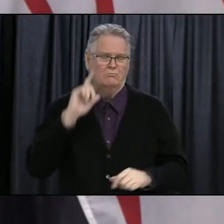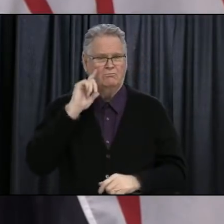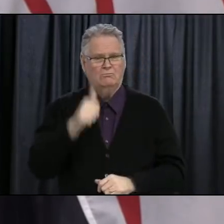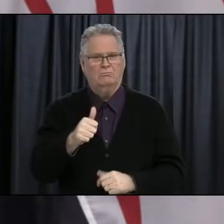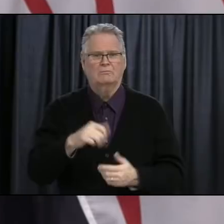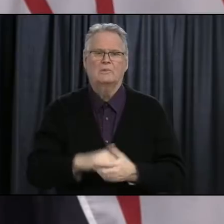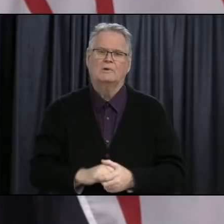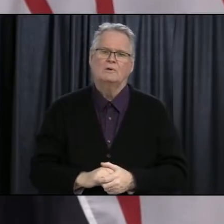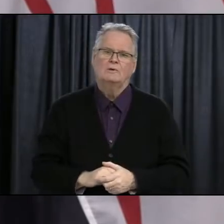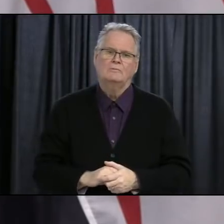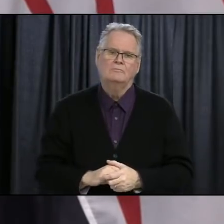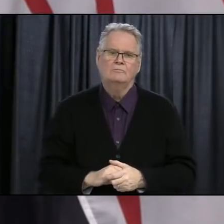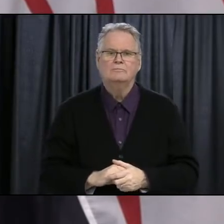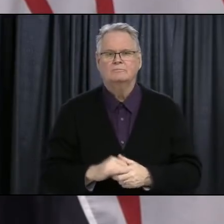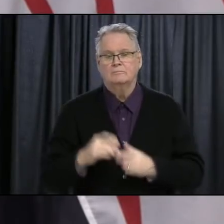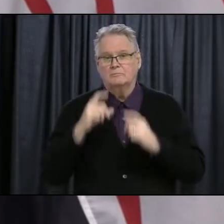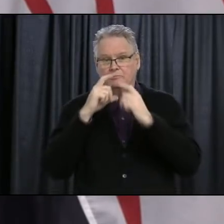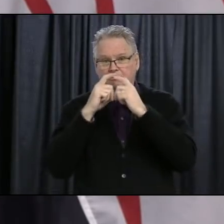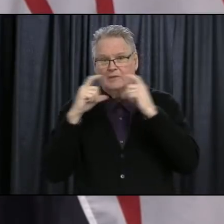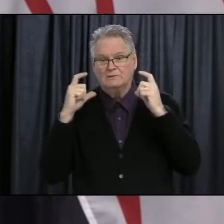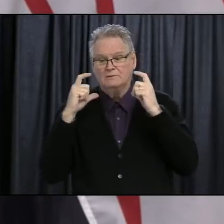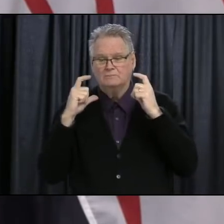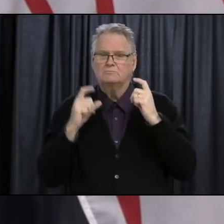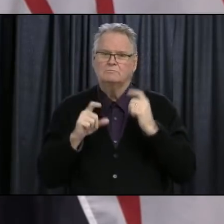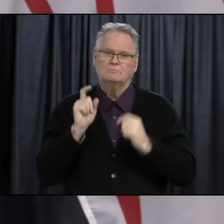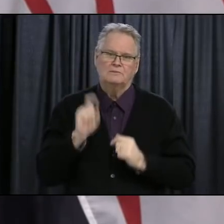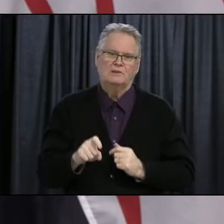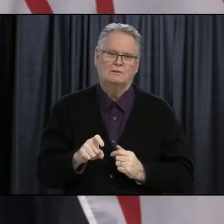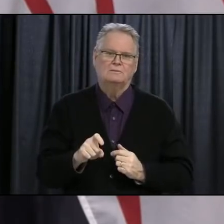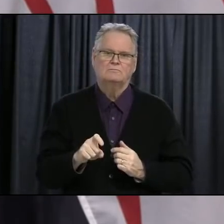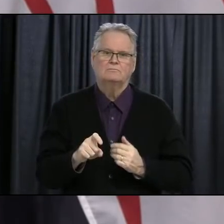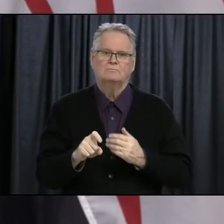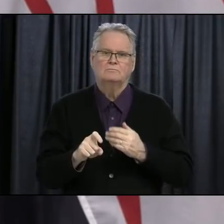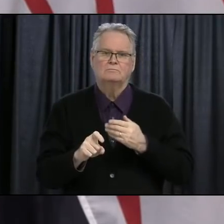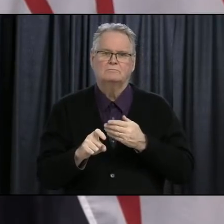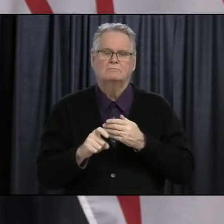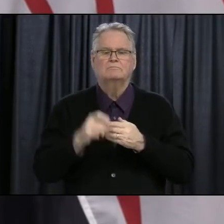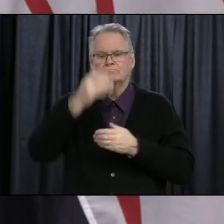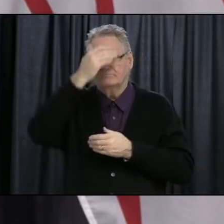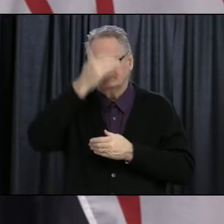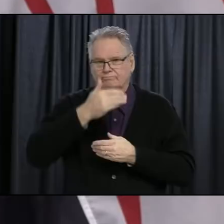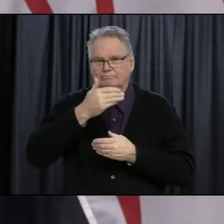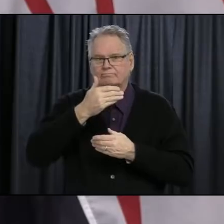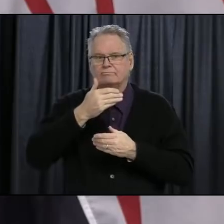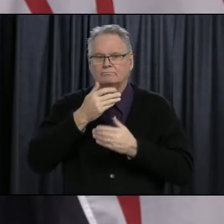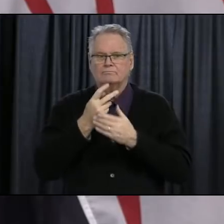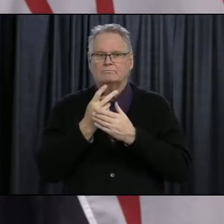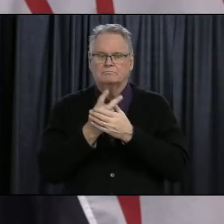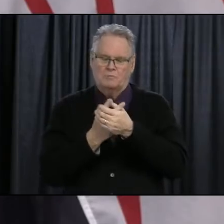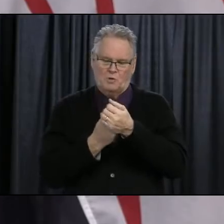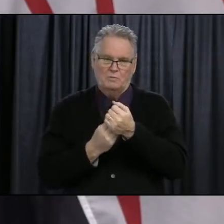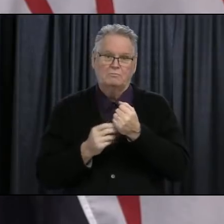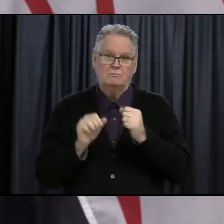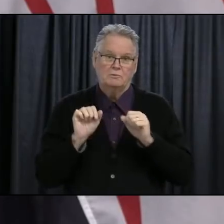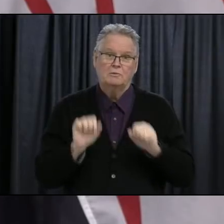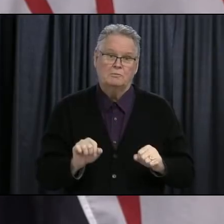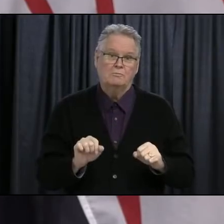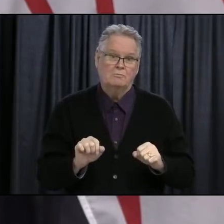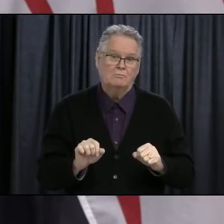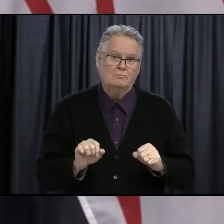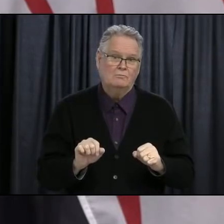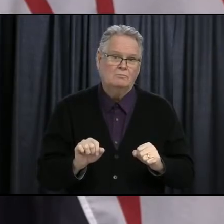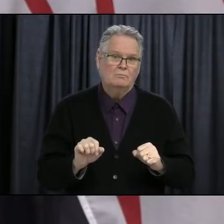a mask, but it is not a suitable replacement for a mask. I am confident that the majority of people in our province recognize